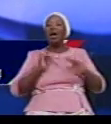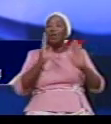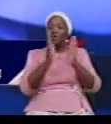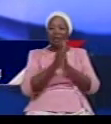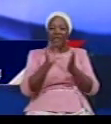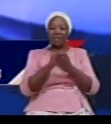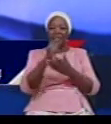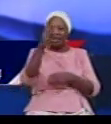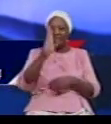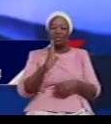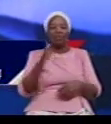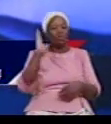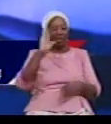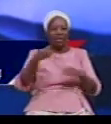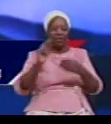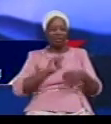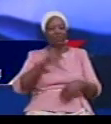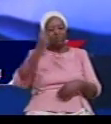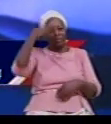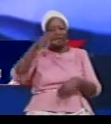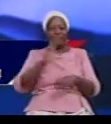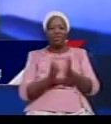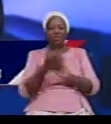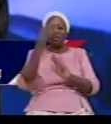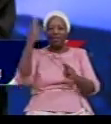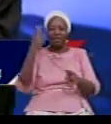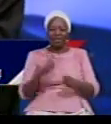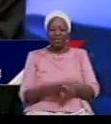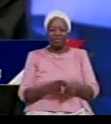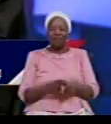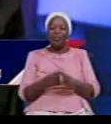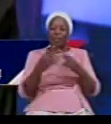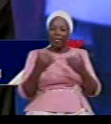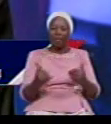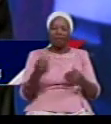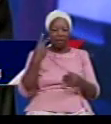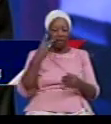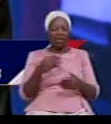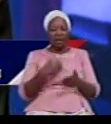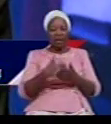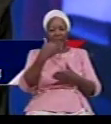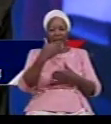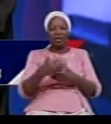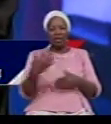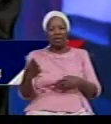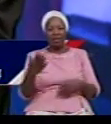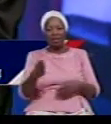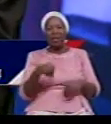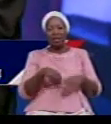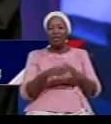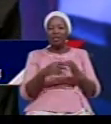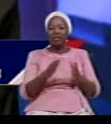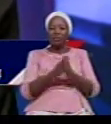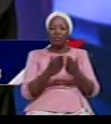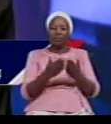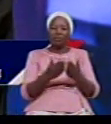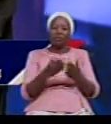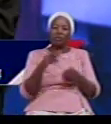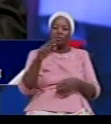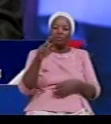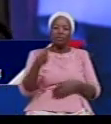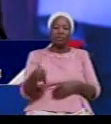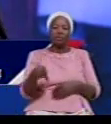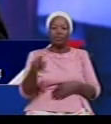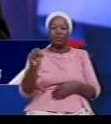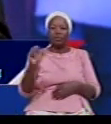us wisdom. Look at the next thing there in Psalm 104.